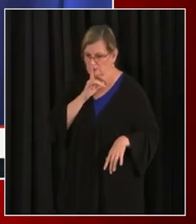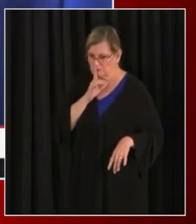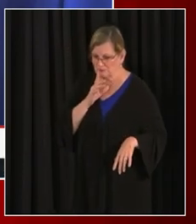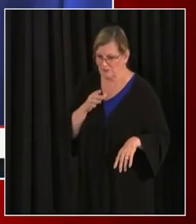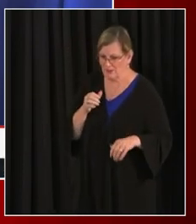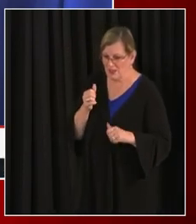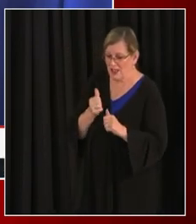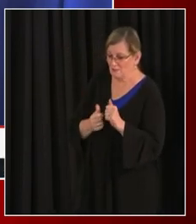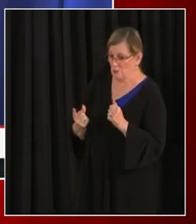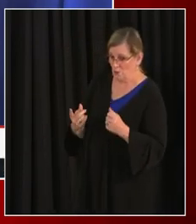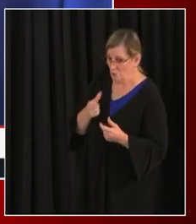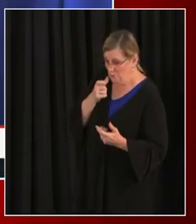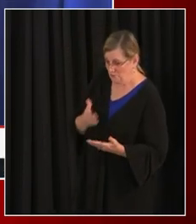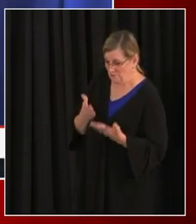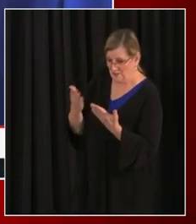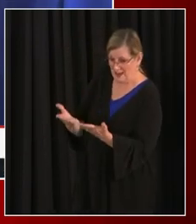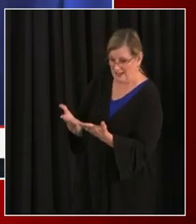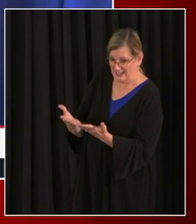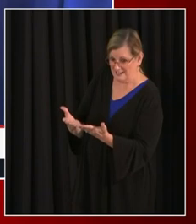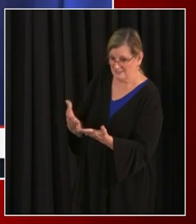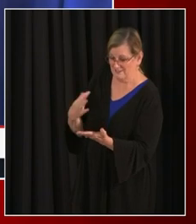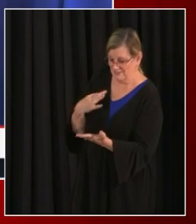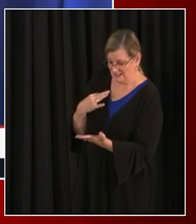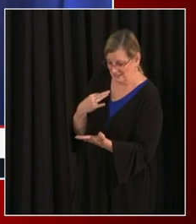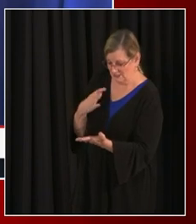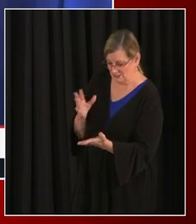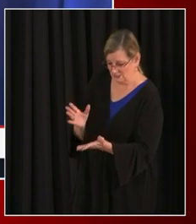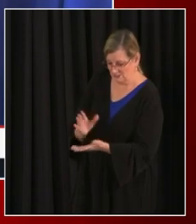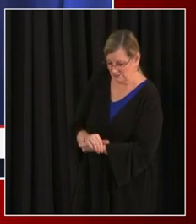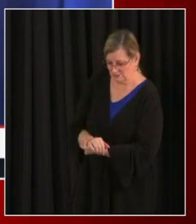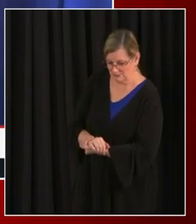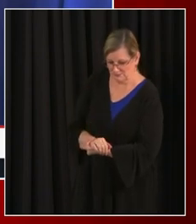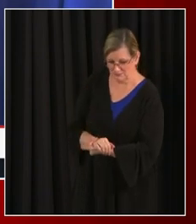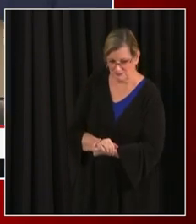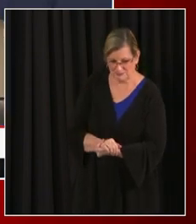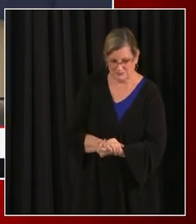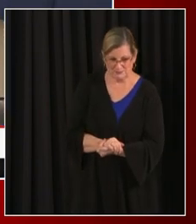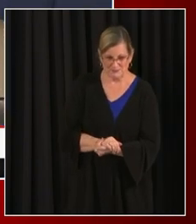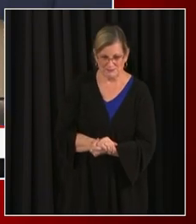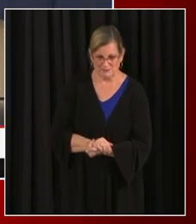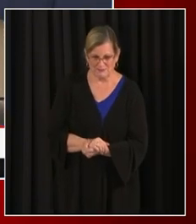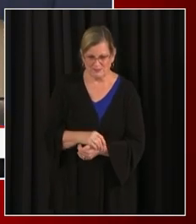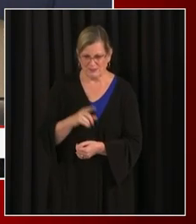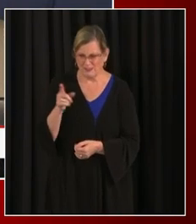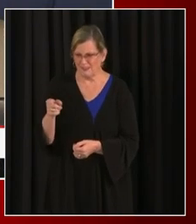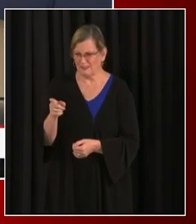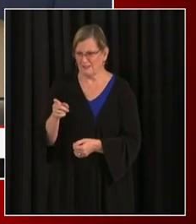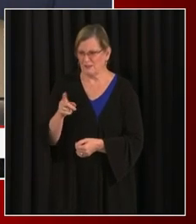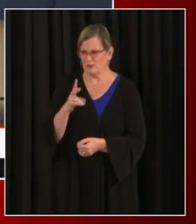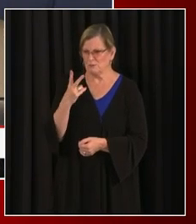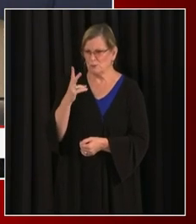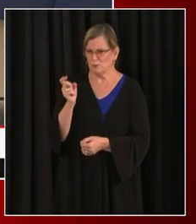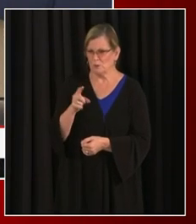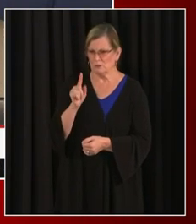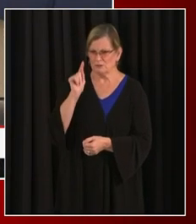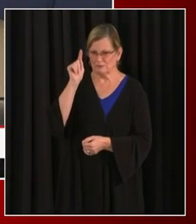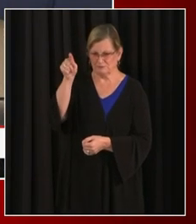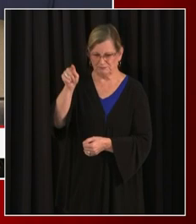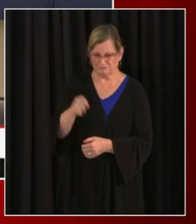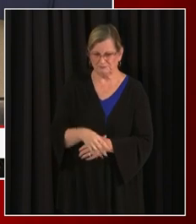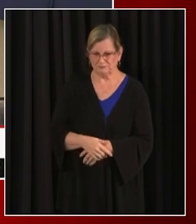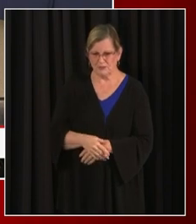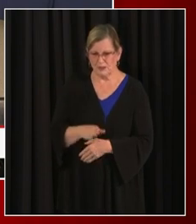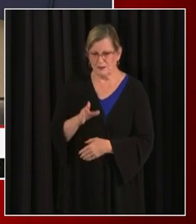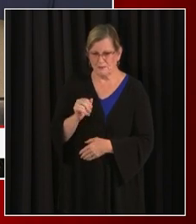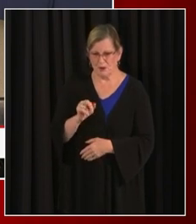service is volunteered to do so. Yes. Two questions. My first, so for Ballou today, are